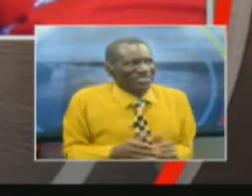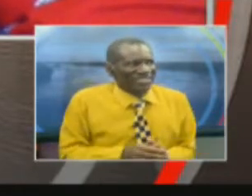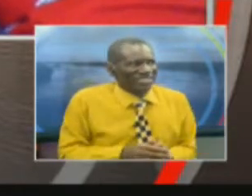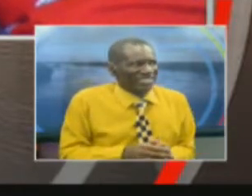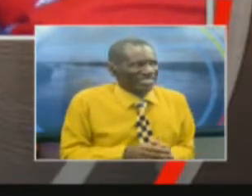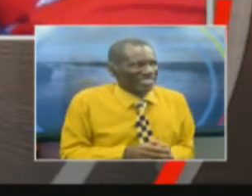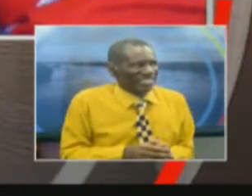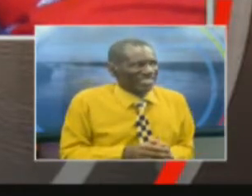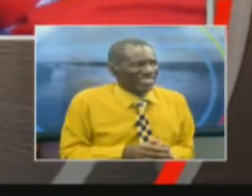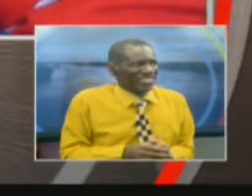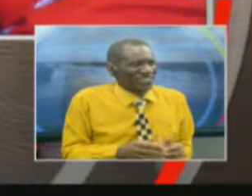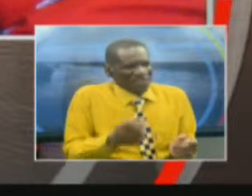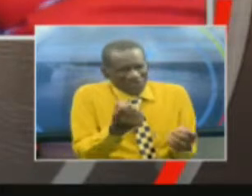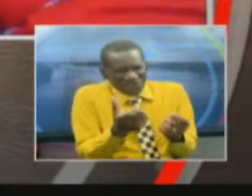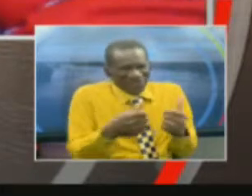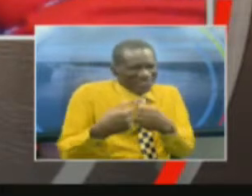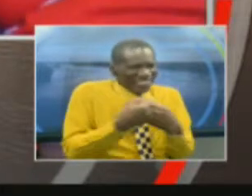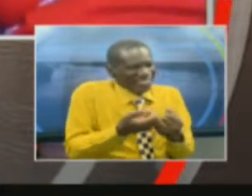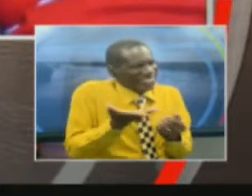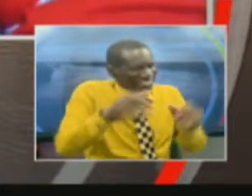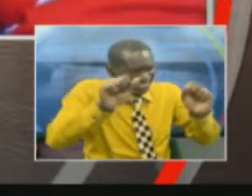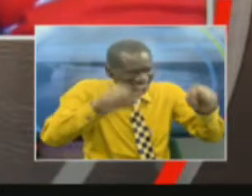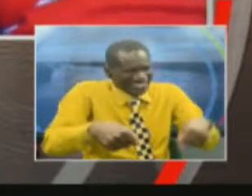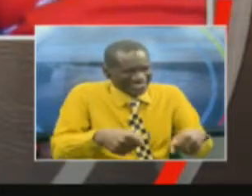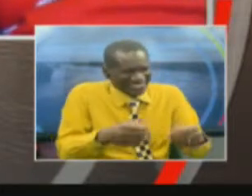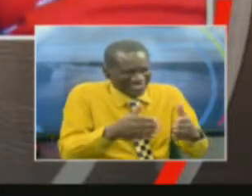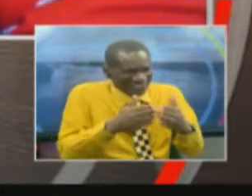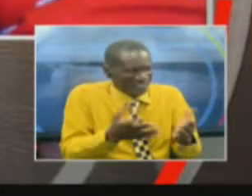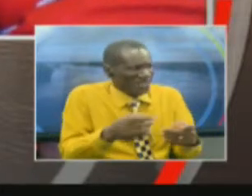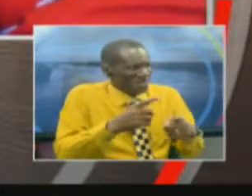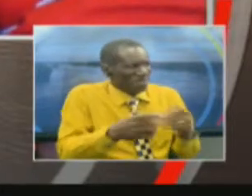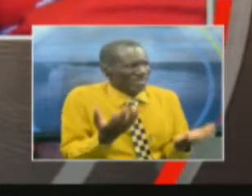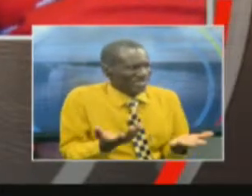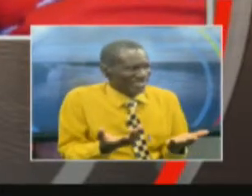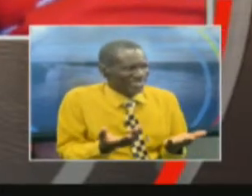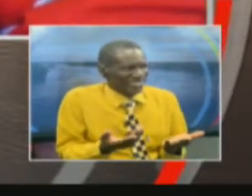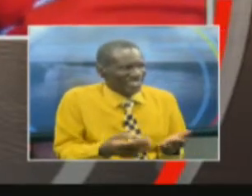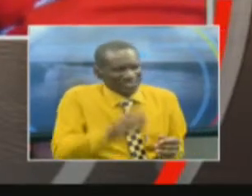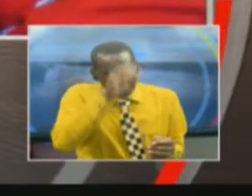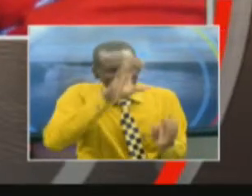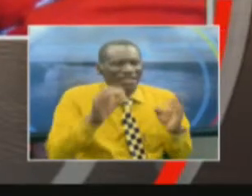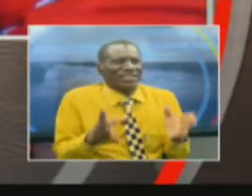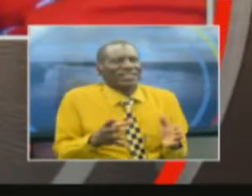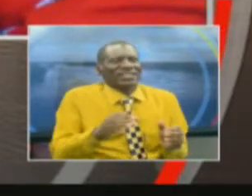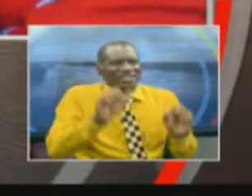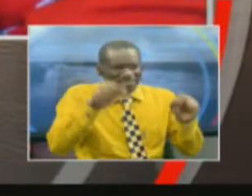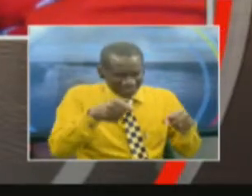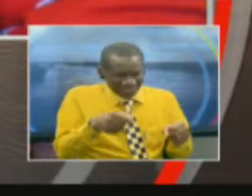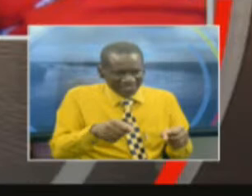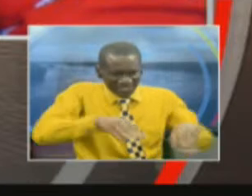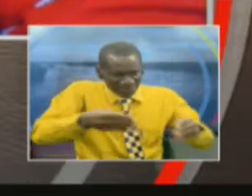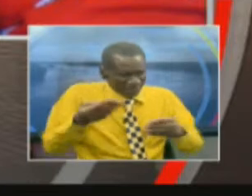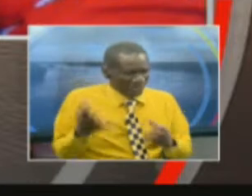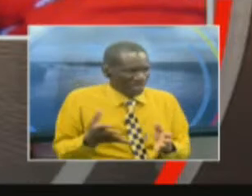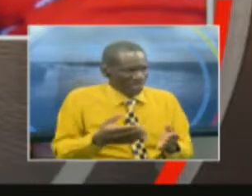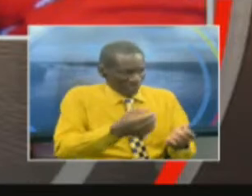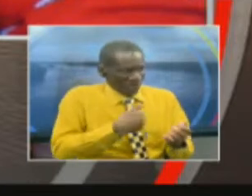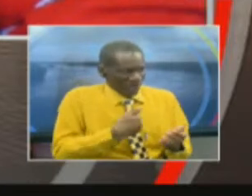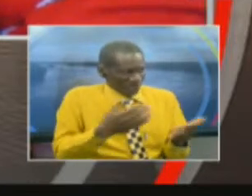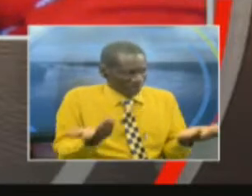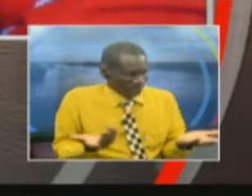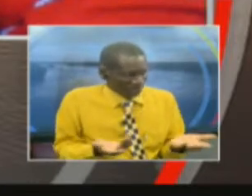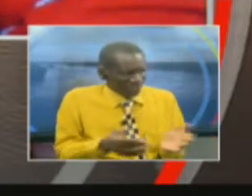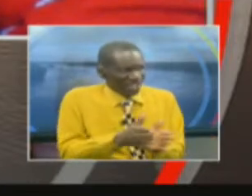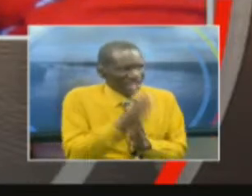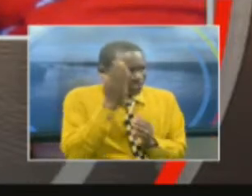There are few challenges, but then all the same, you have to adapt. The adaptability is there. Yes. We have to, and